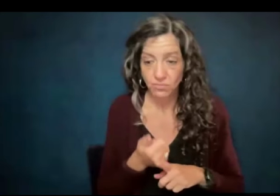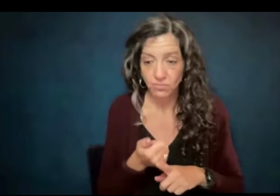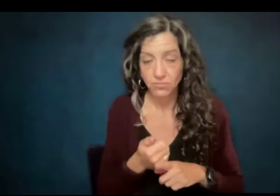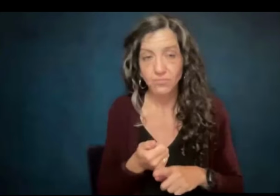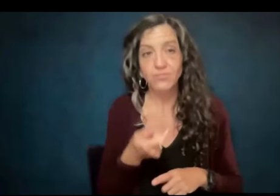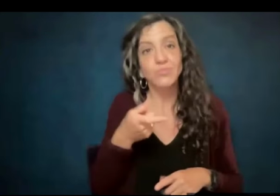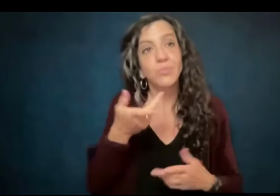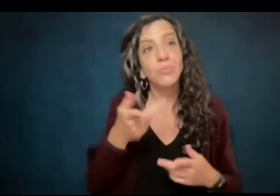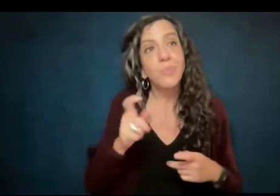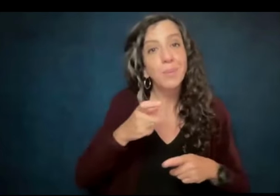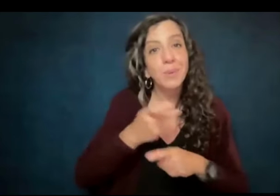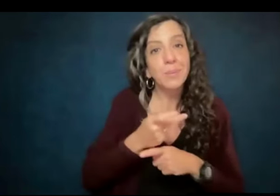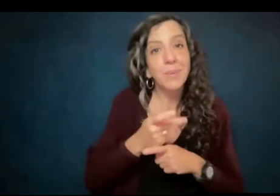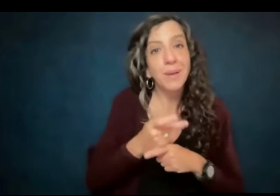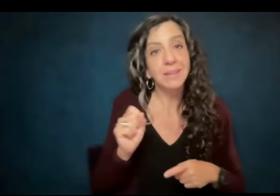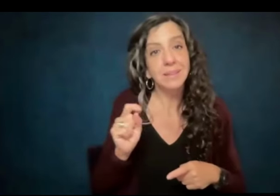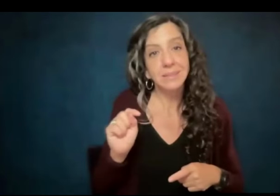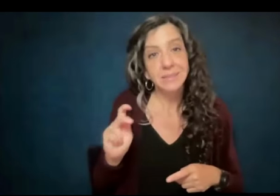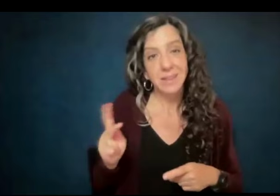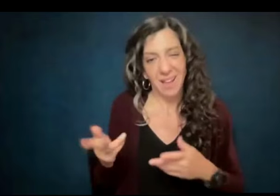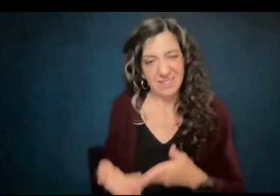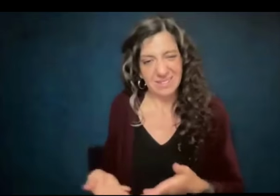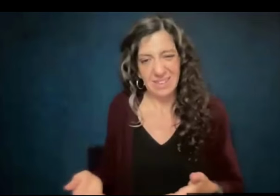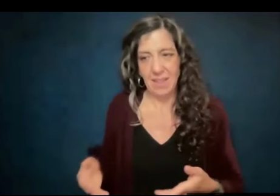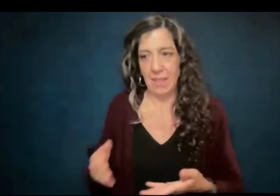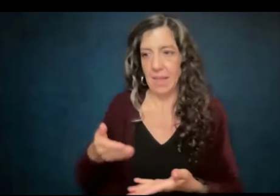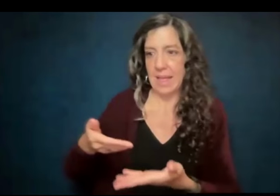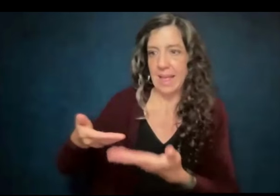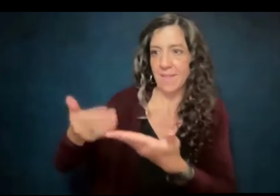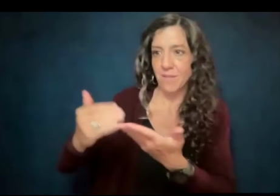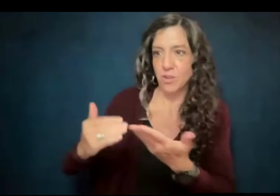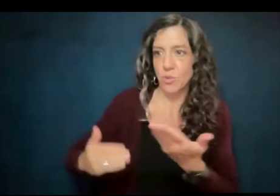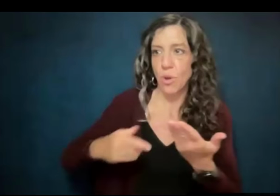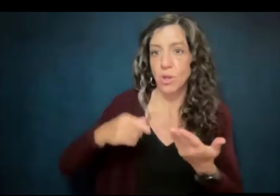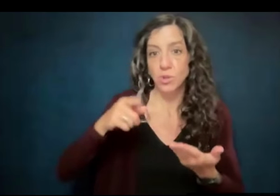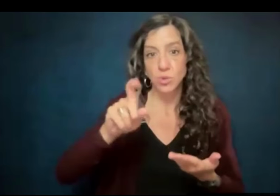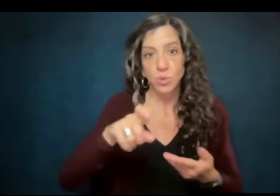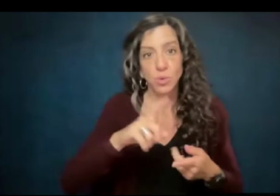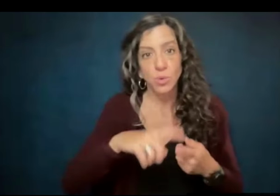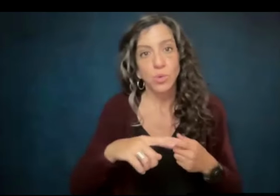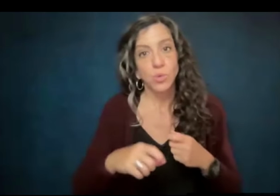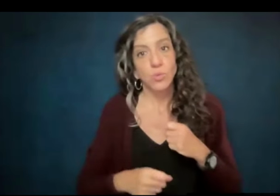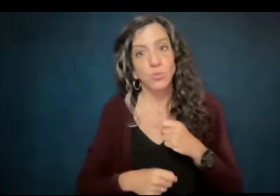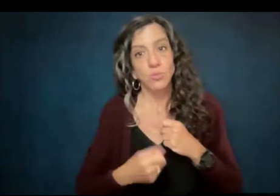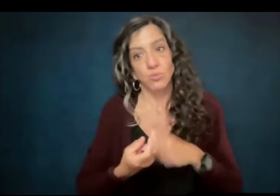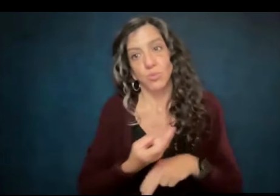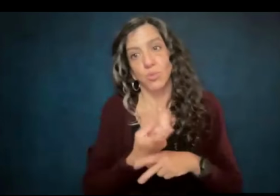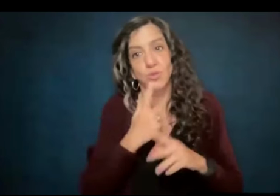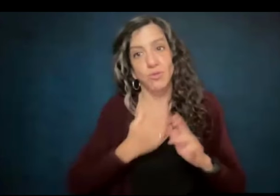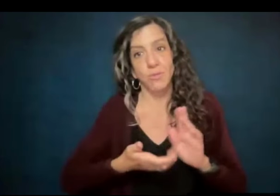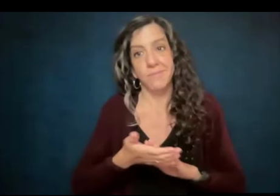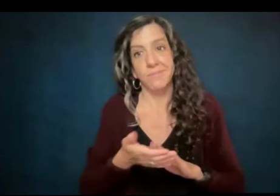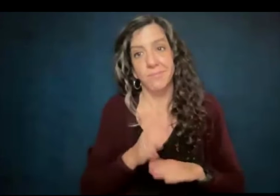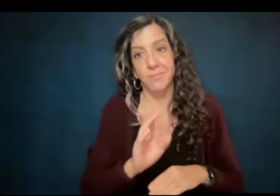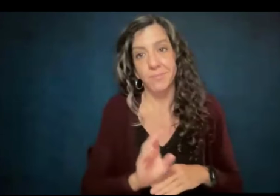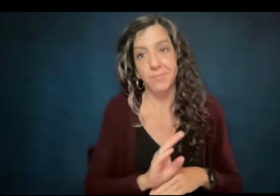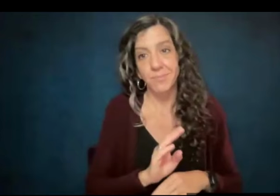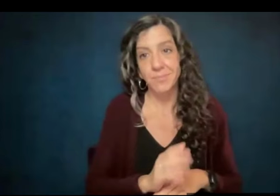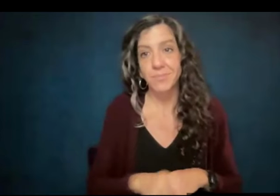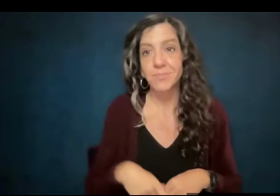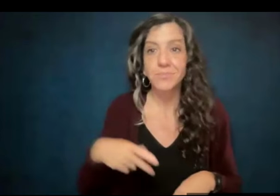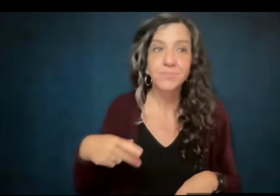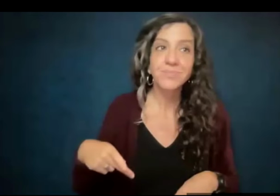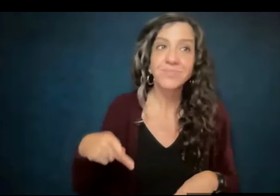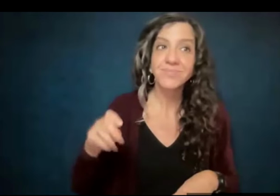to maintain stock and supplies that you need to operate your business. And PES allows you